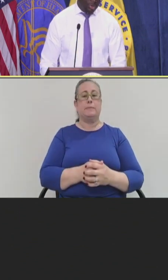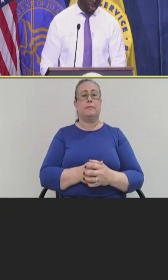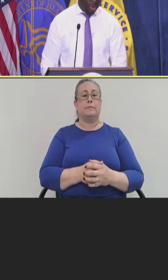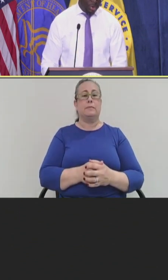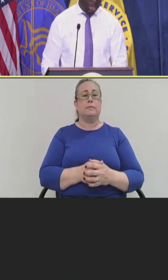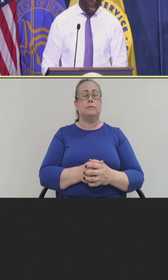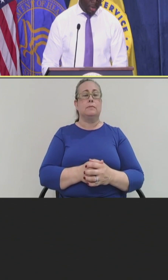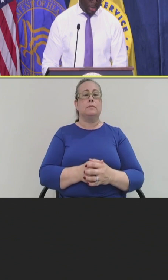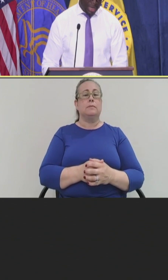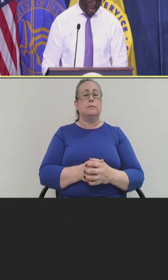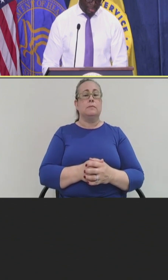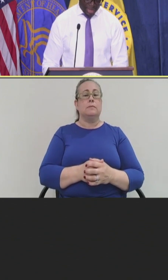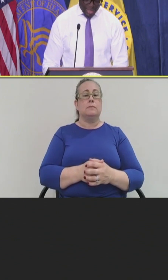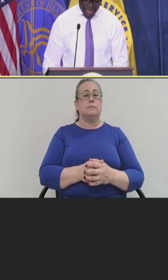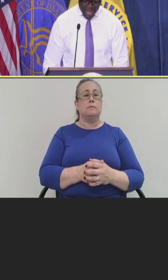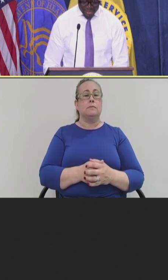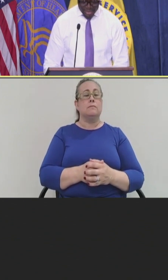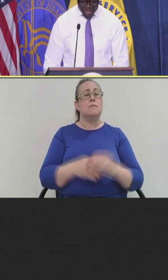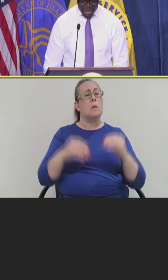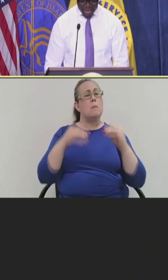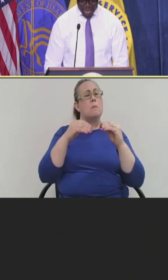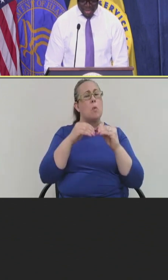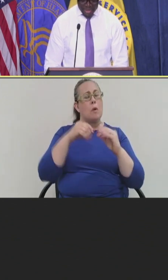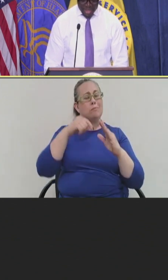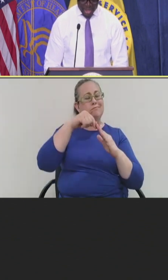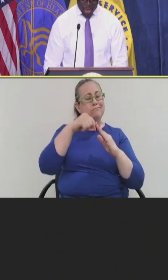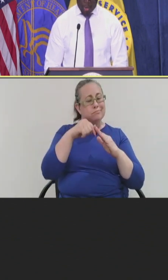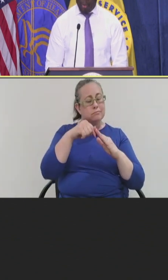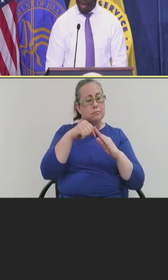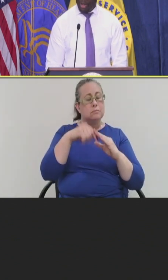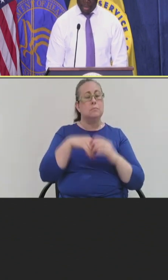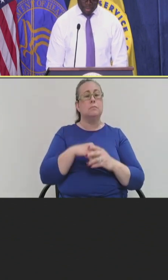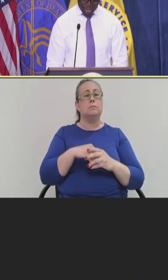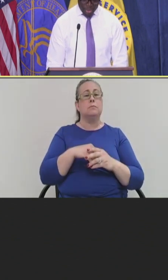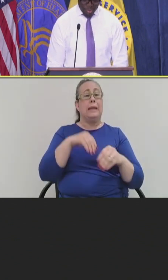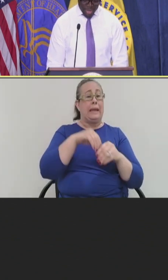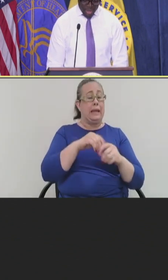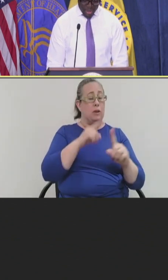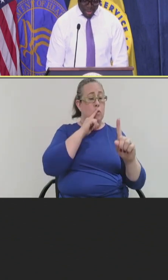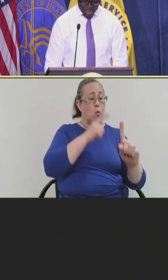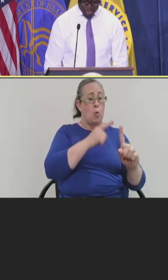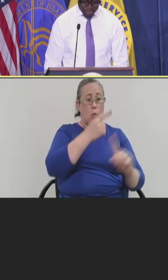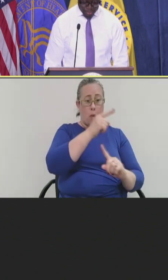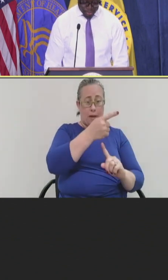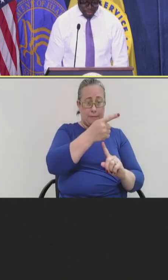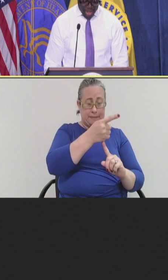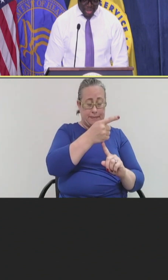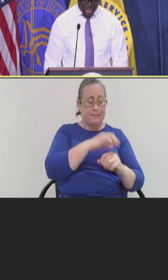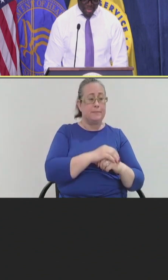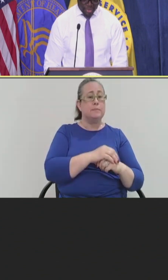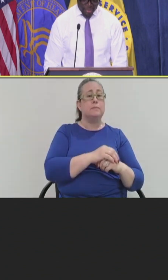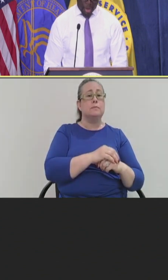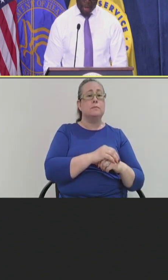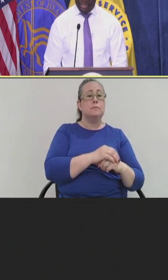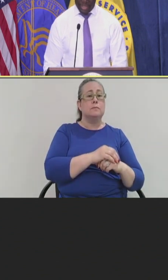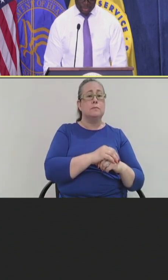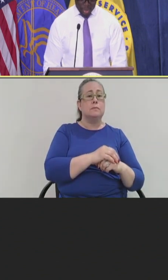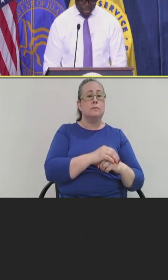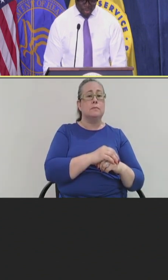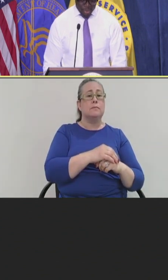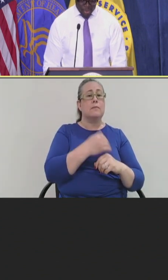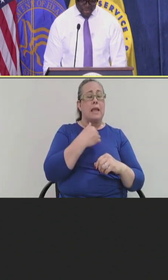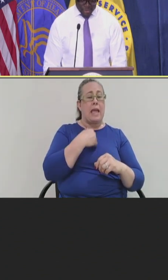To go, a little bit in depth into this, and in goal 1, you may, the 3 priorities